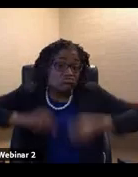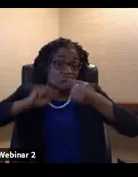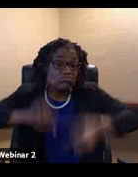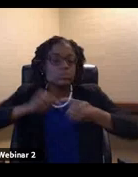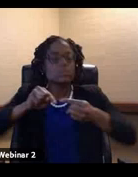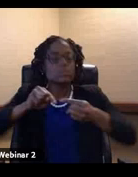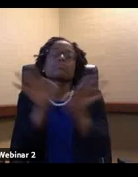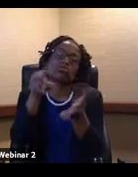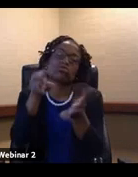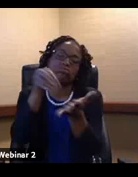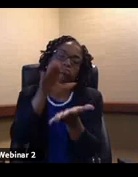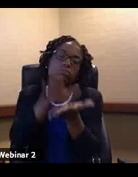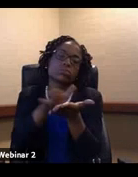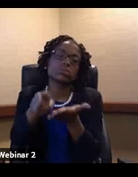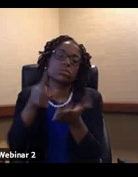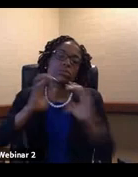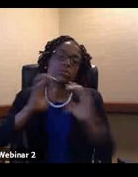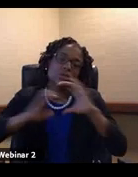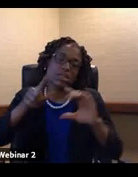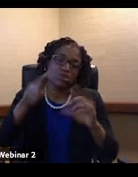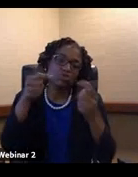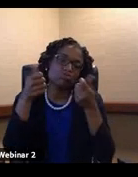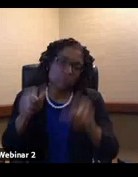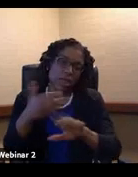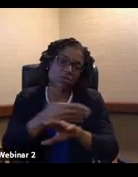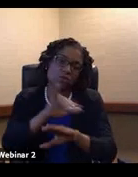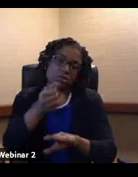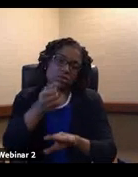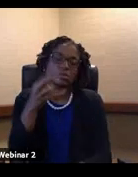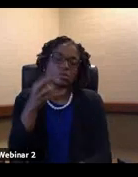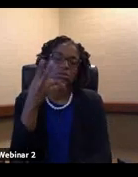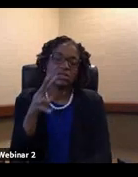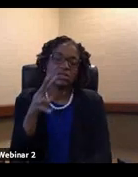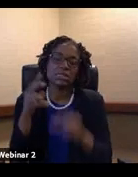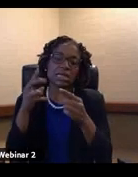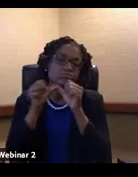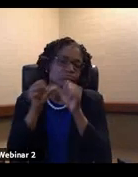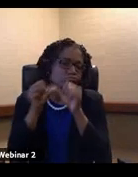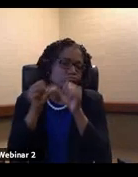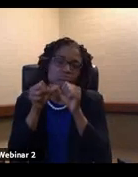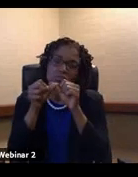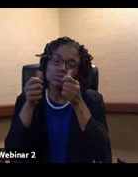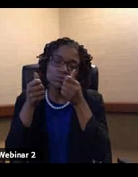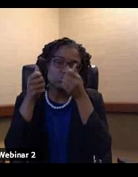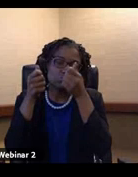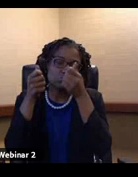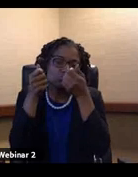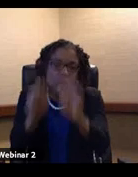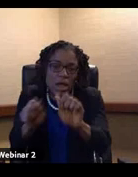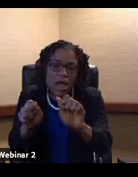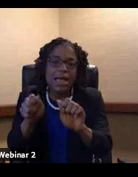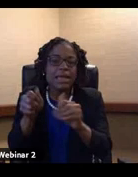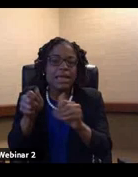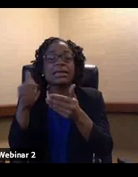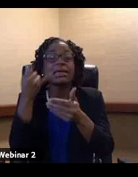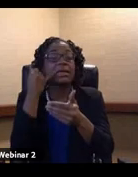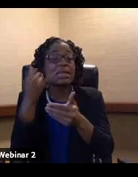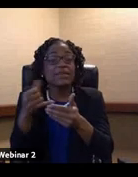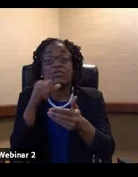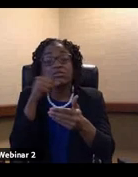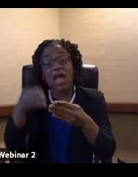document it and show that you did attempt and start off the process, and then keep trying even if you haven't made it through by tomorrow. We say